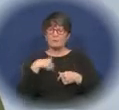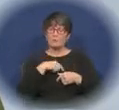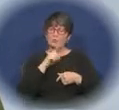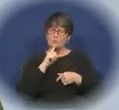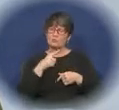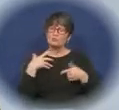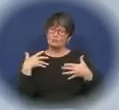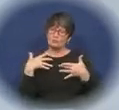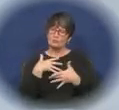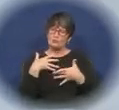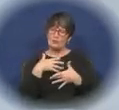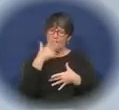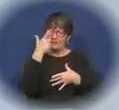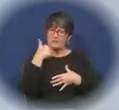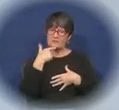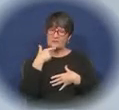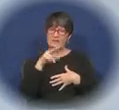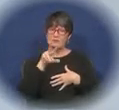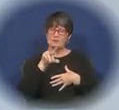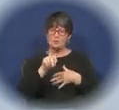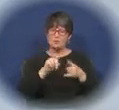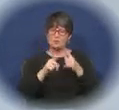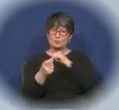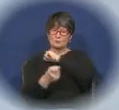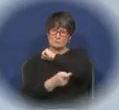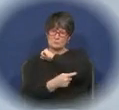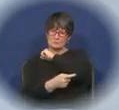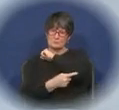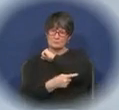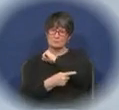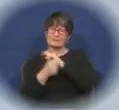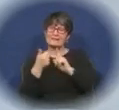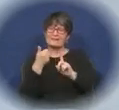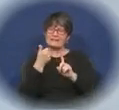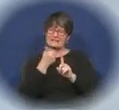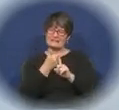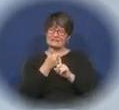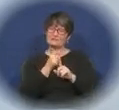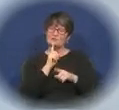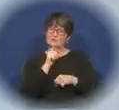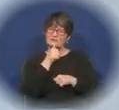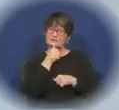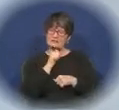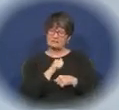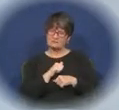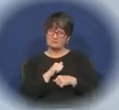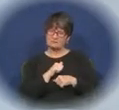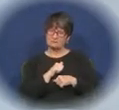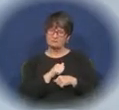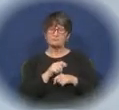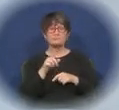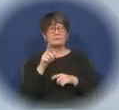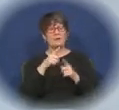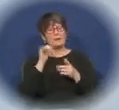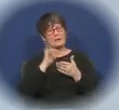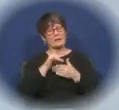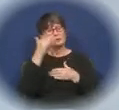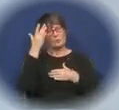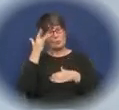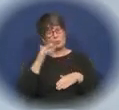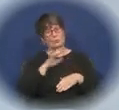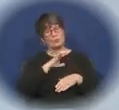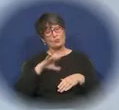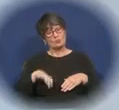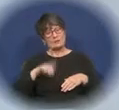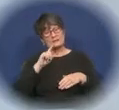afraid because saying no to temptation is itself suffering. But that is why Christ